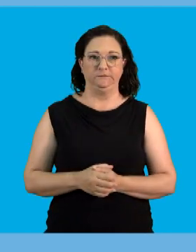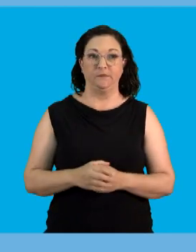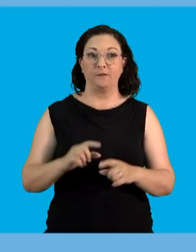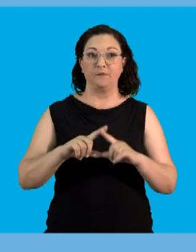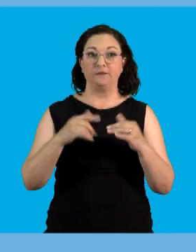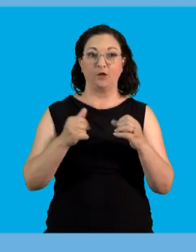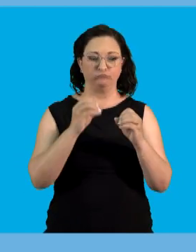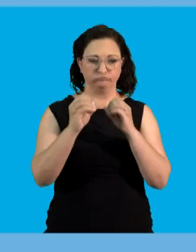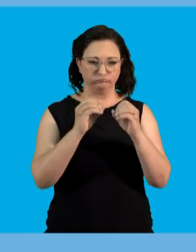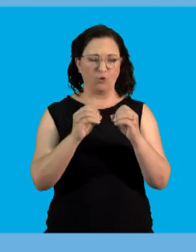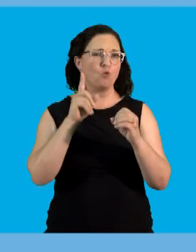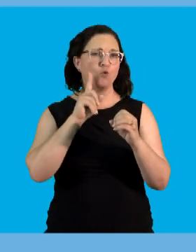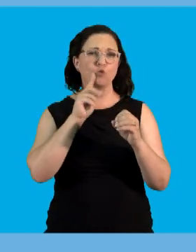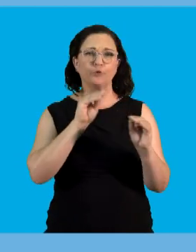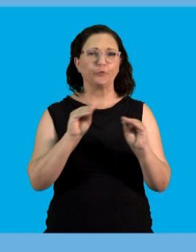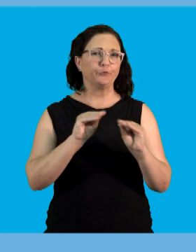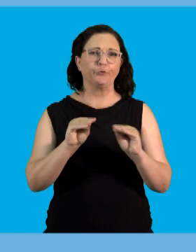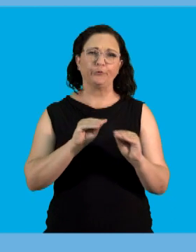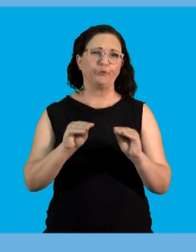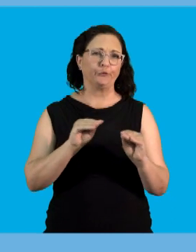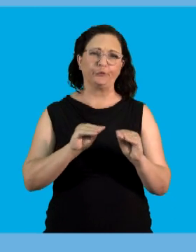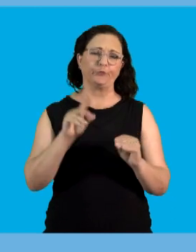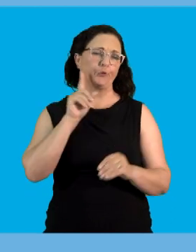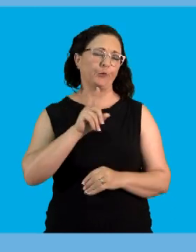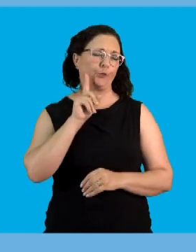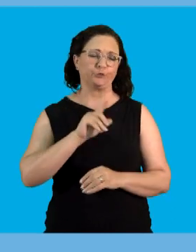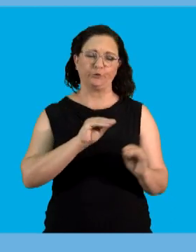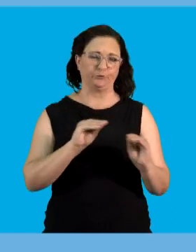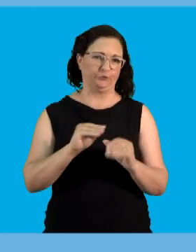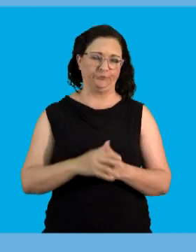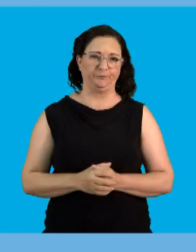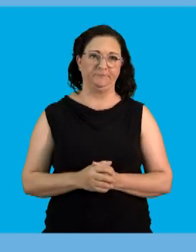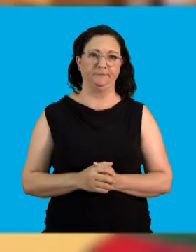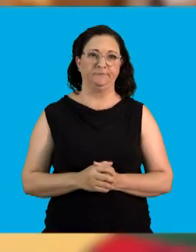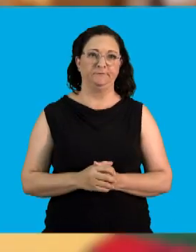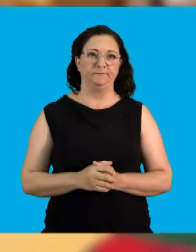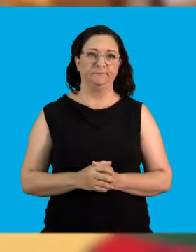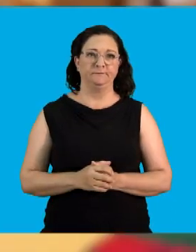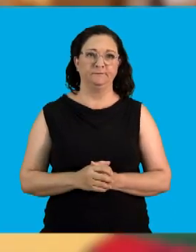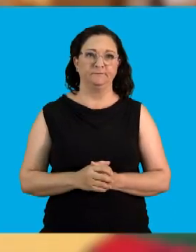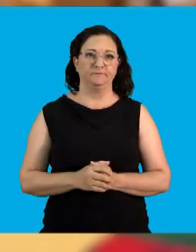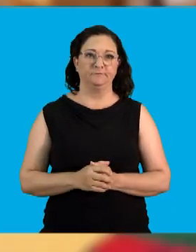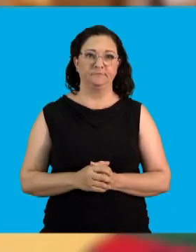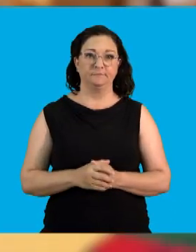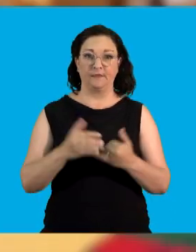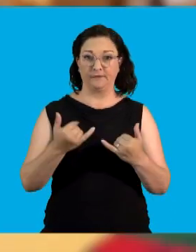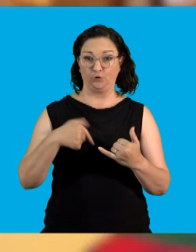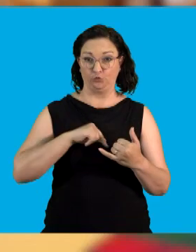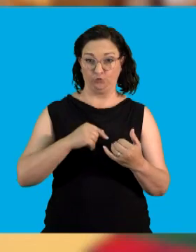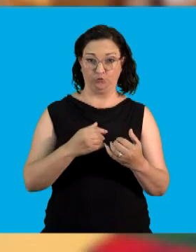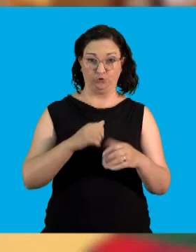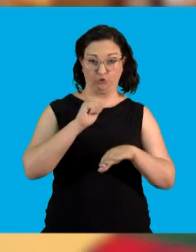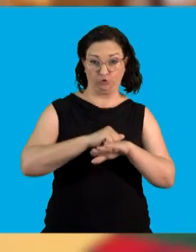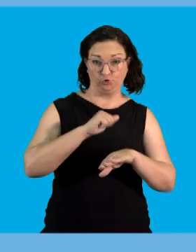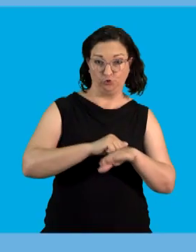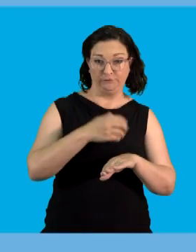two, we also know that the particles are always in motion. So the particles that make up matter are always in motion. So that means